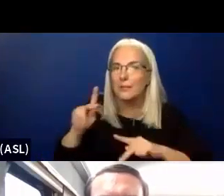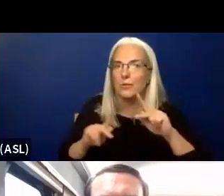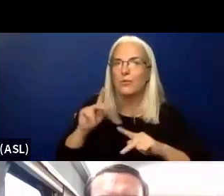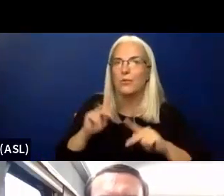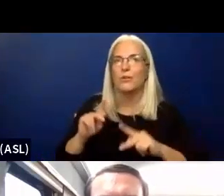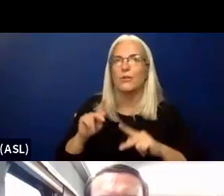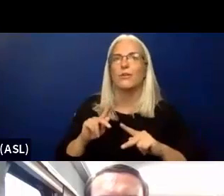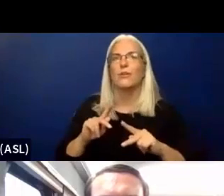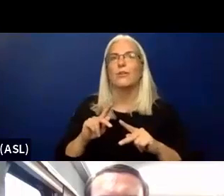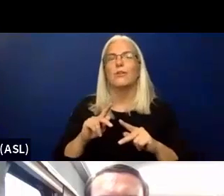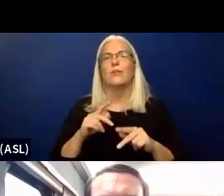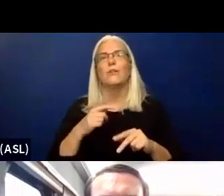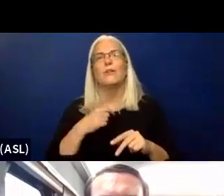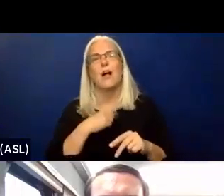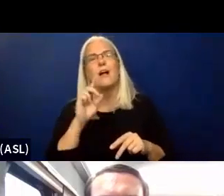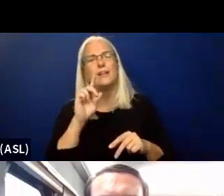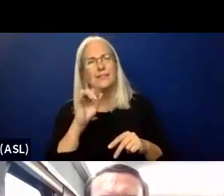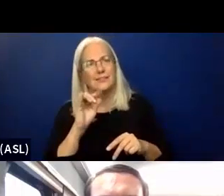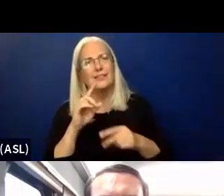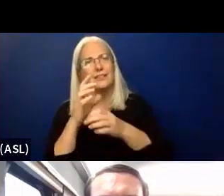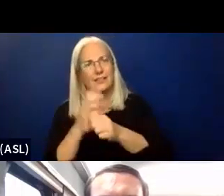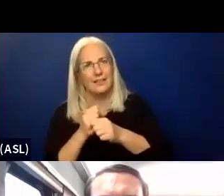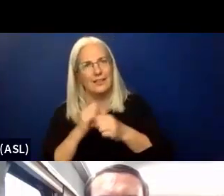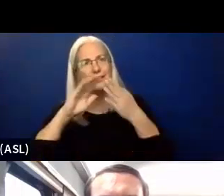side, but I did not hear it from the county side.